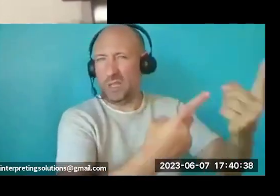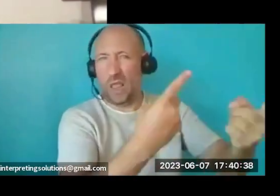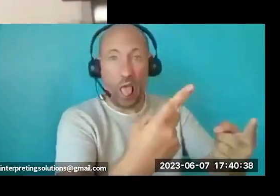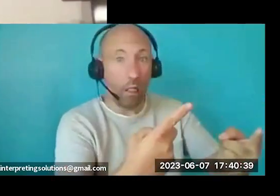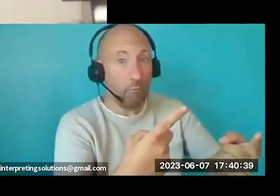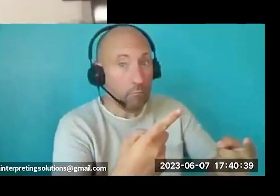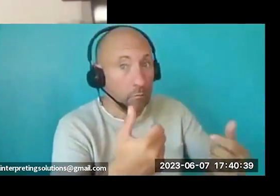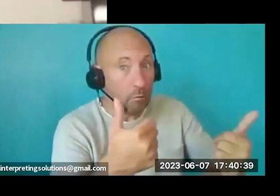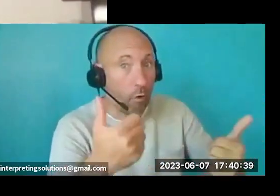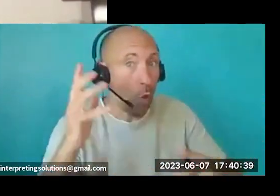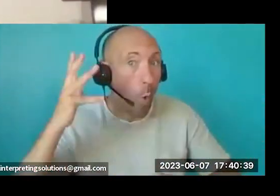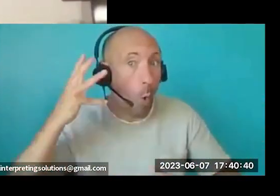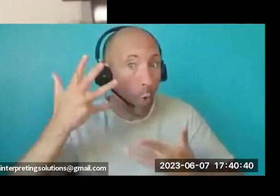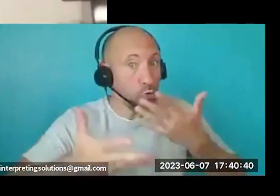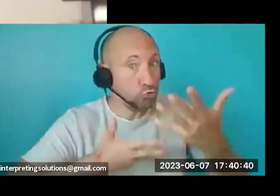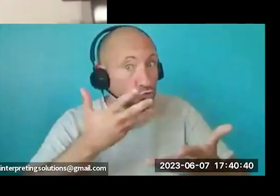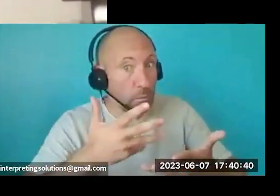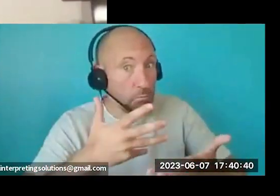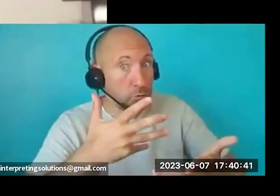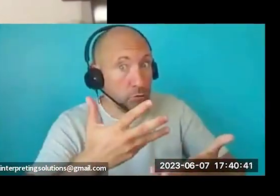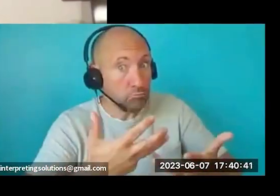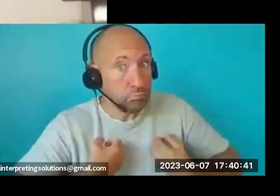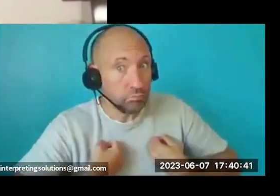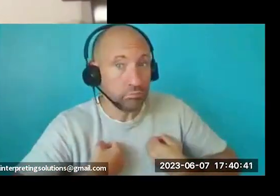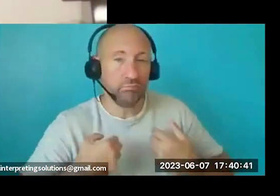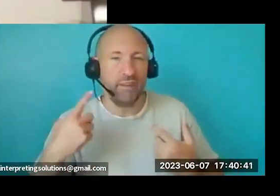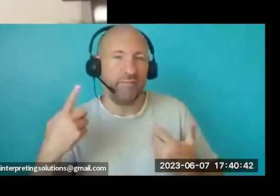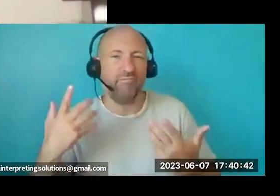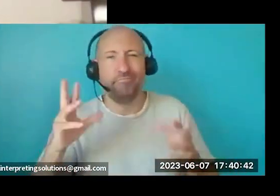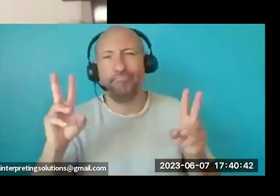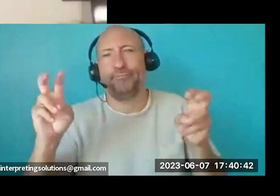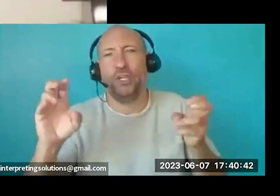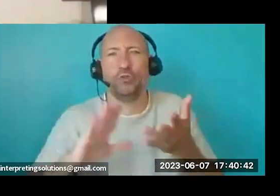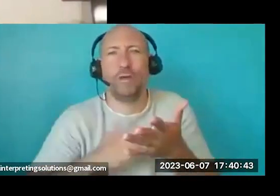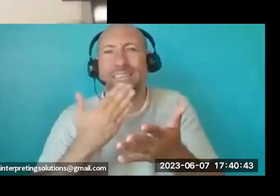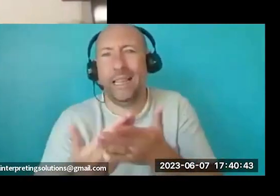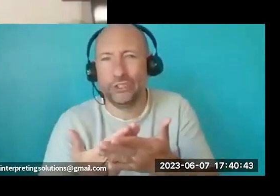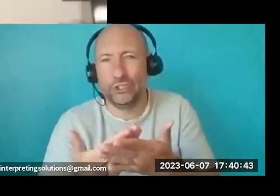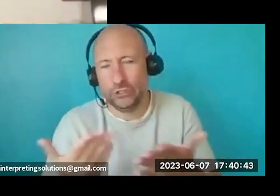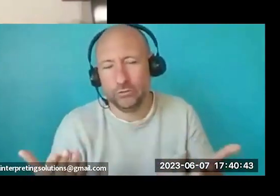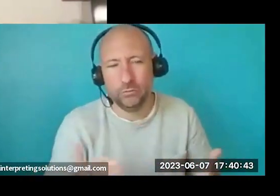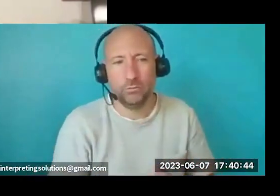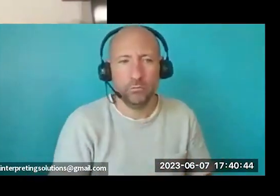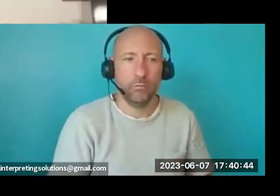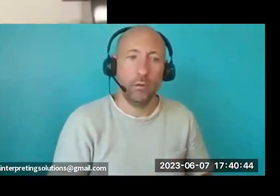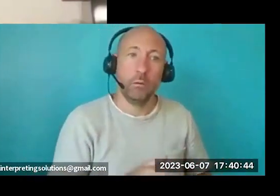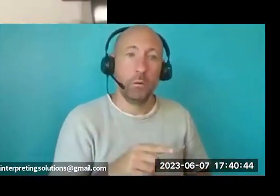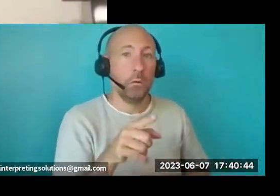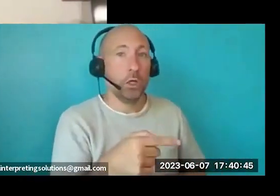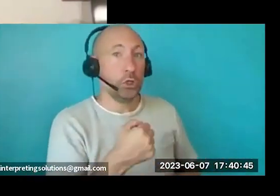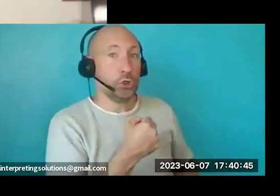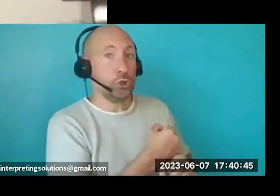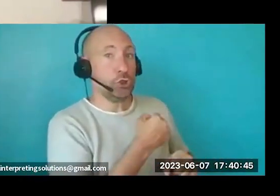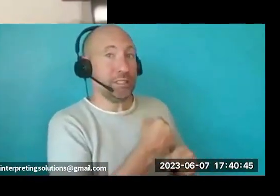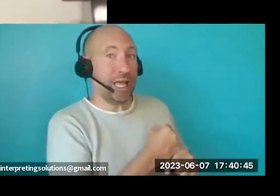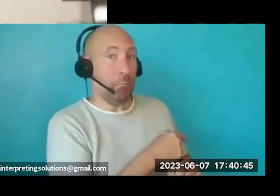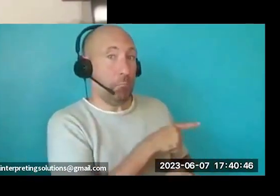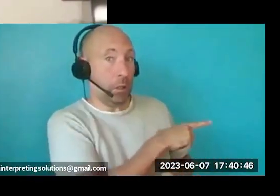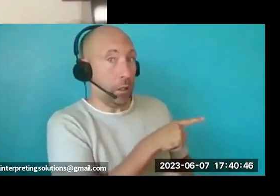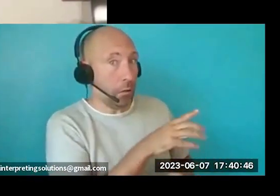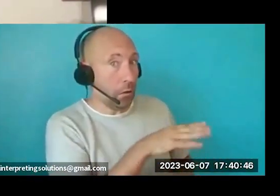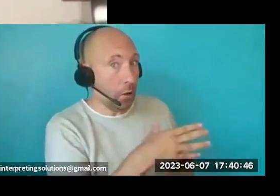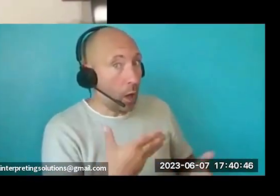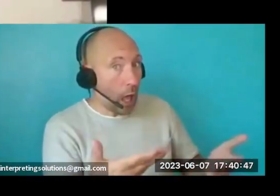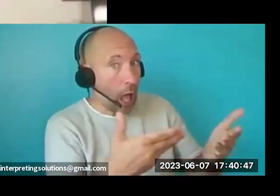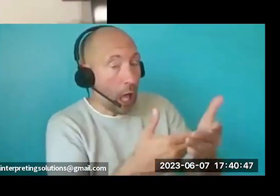agrees or not with our, let's call it, translation. And I don't know whether Giuseppe wishes to add something